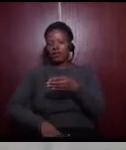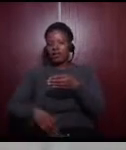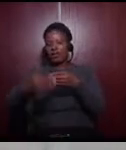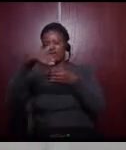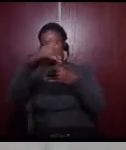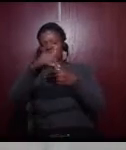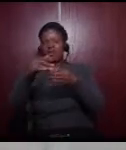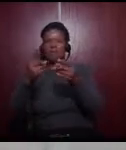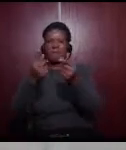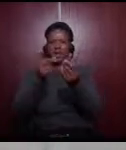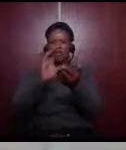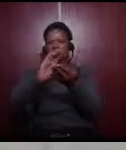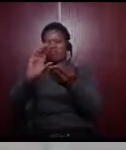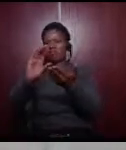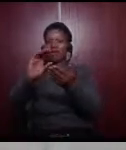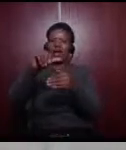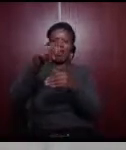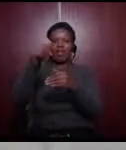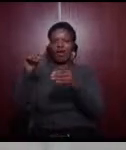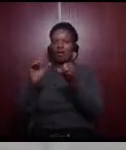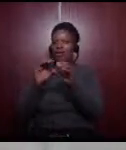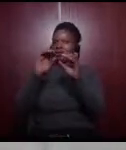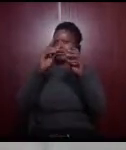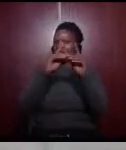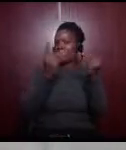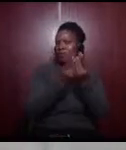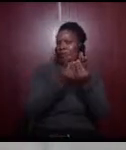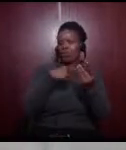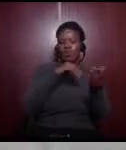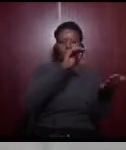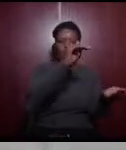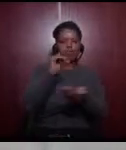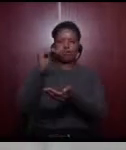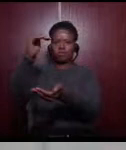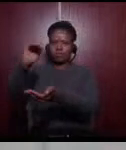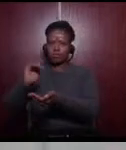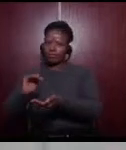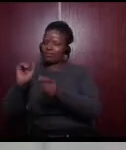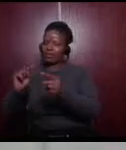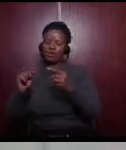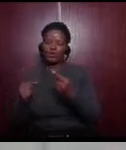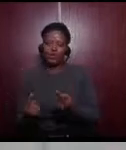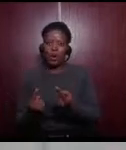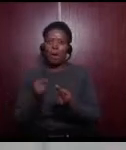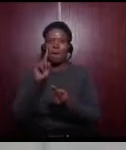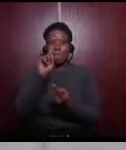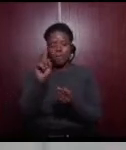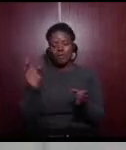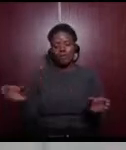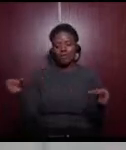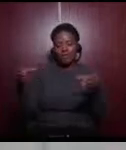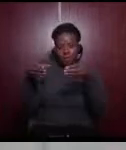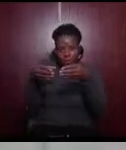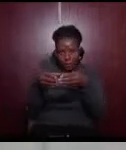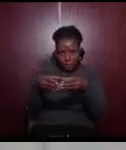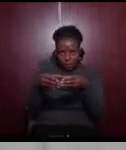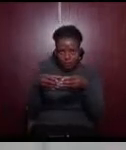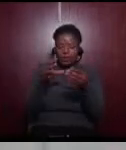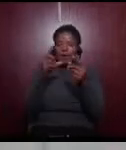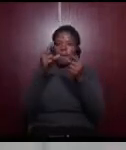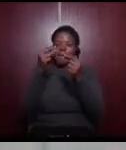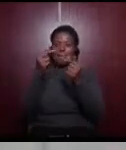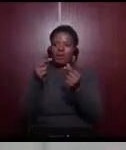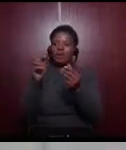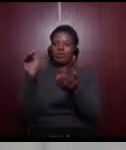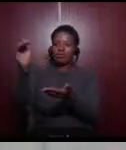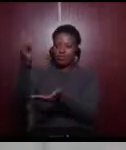ukuthi singawathatha sithi because sizama ukwenza le fund. What we can into esingayenza ke mase sesihlanganisile le fund ukuthi singacela abantu ukuthi